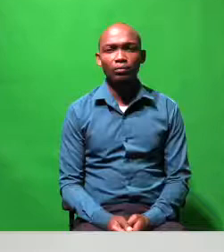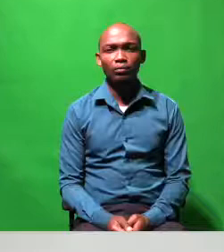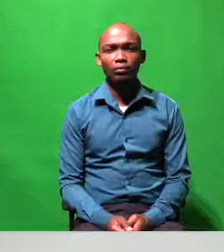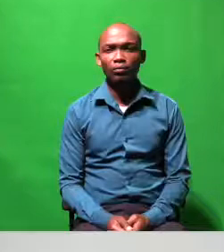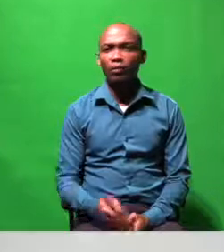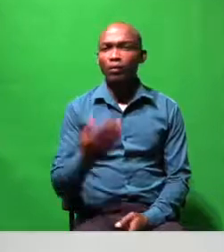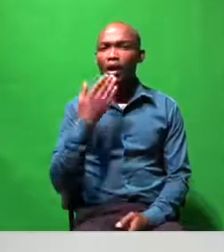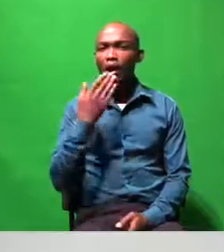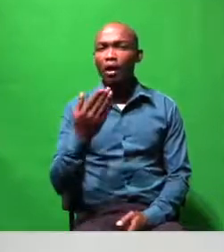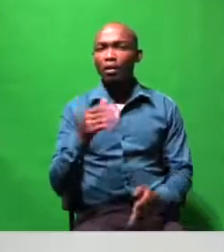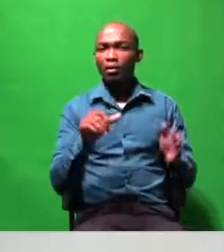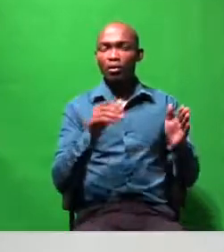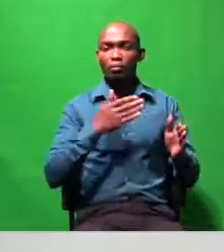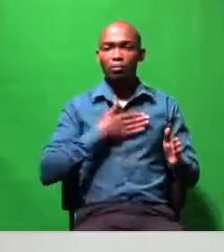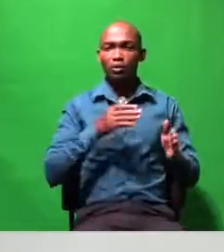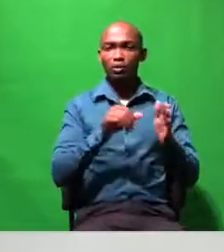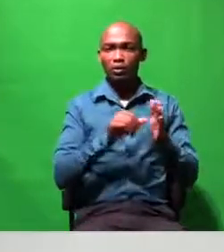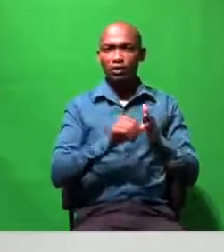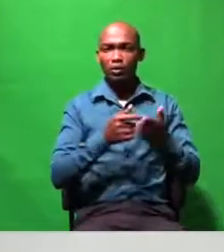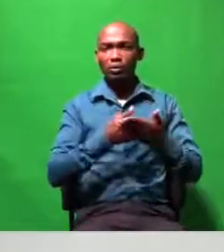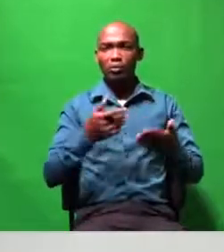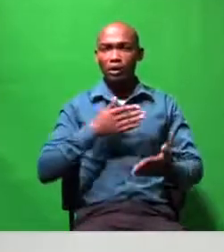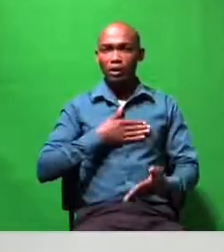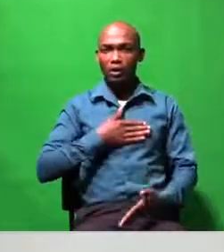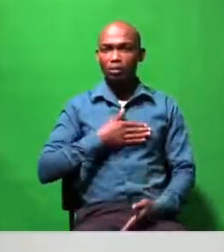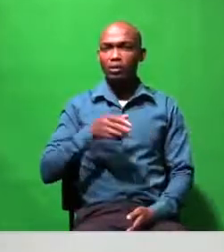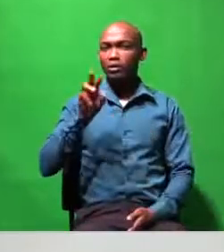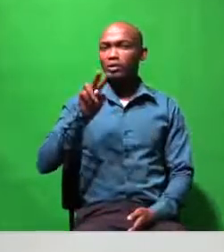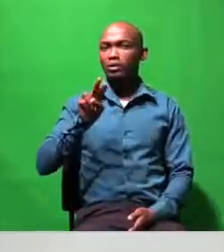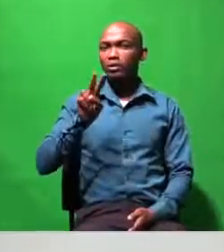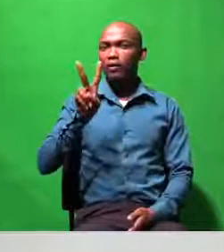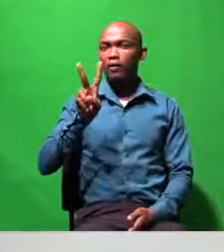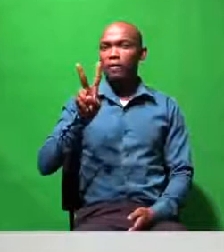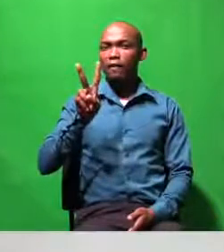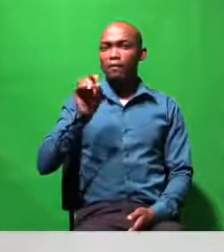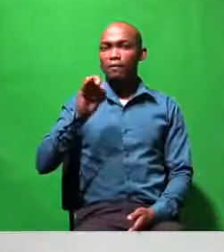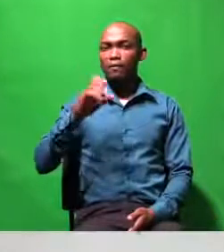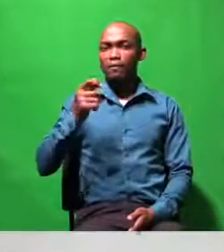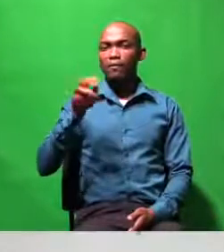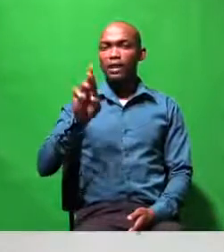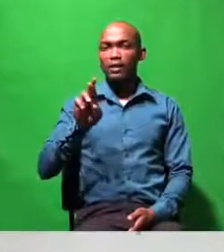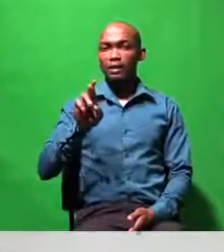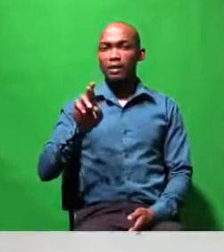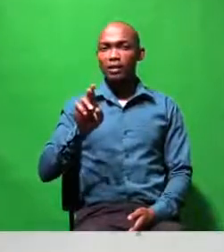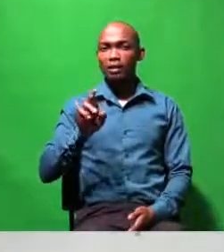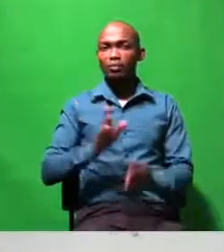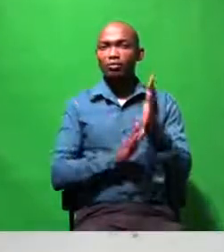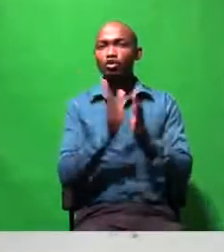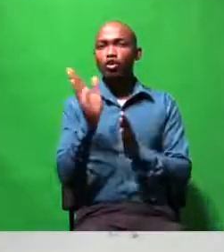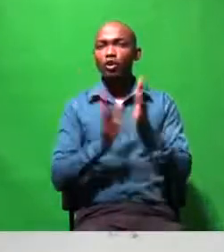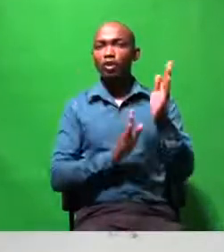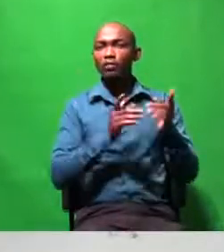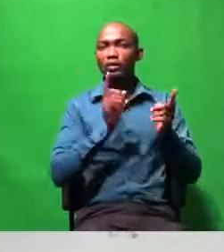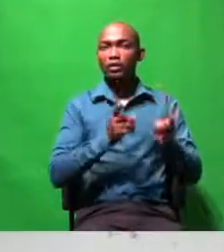Hello, my student. My name is Mr. Victor Tadei Clements. I'm geography teacher.